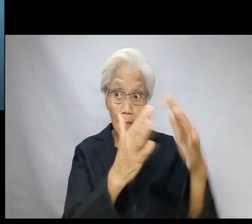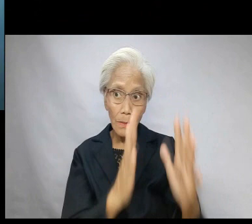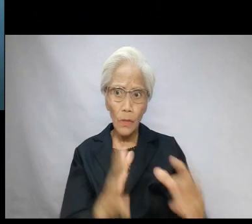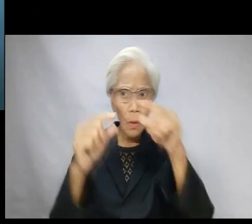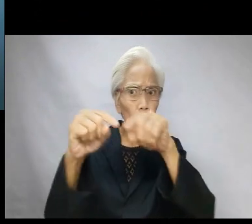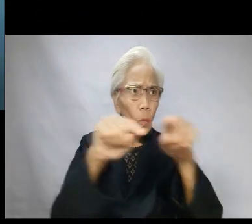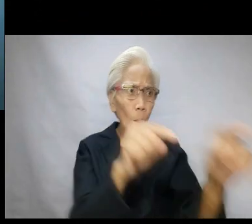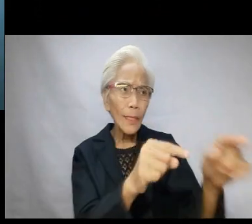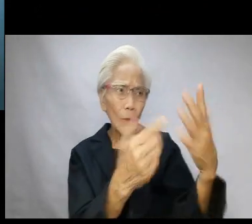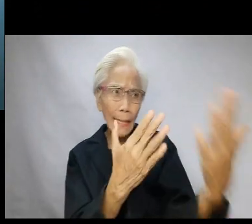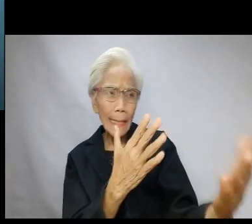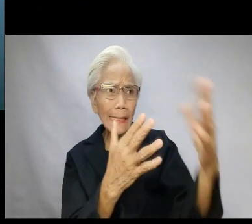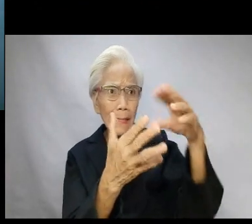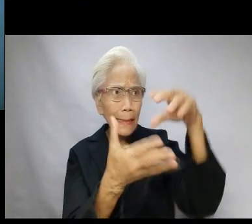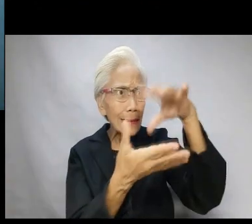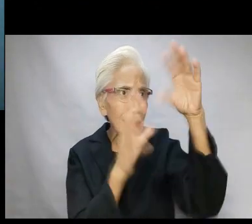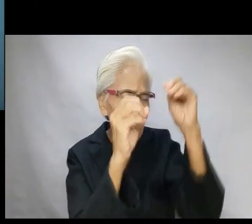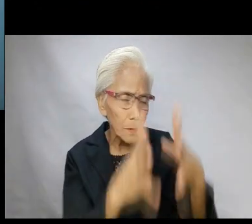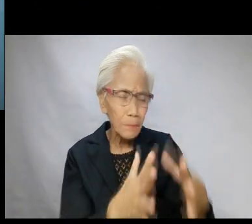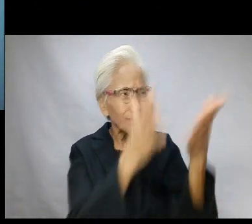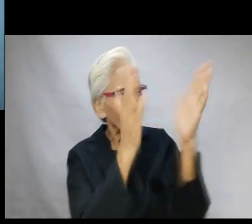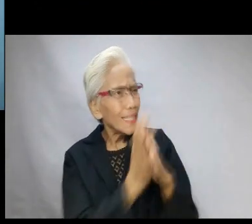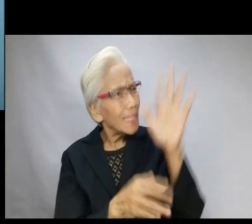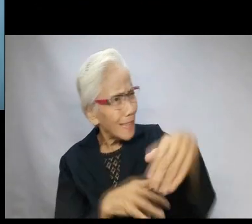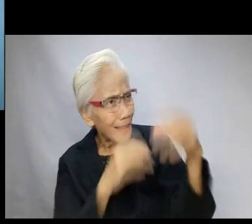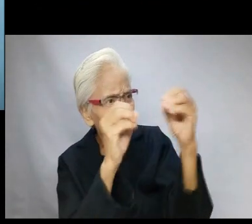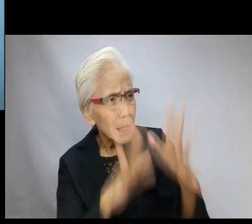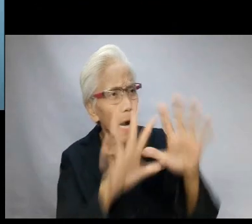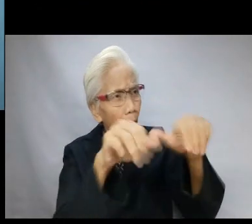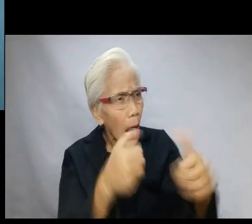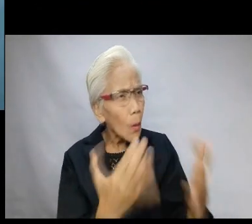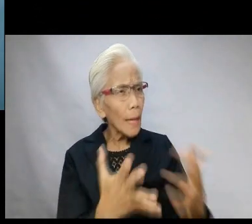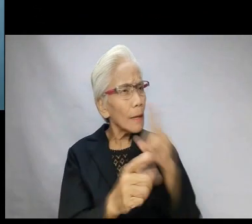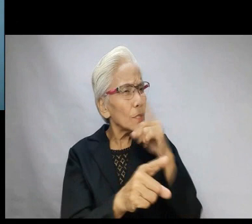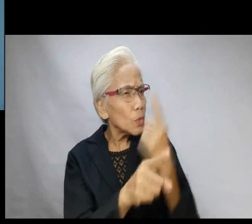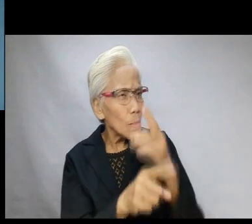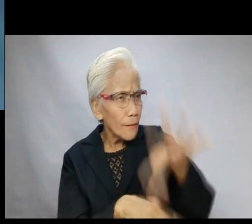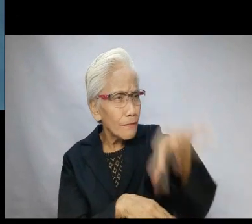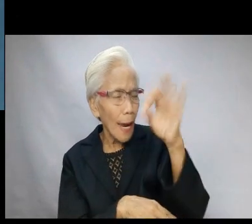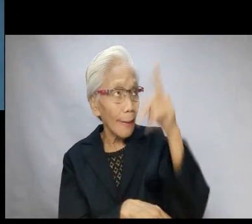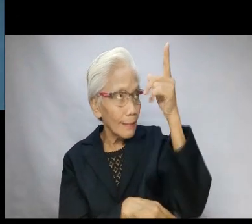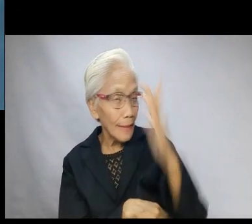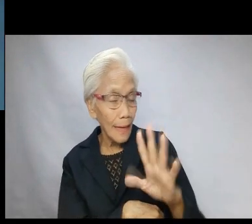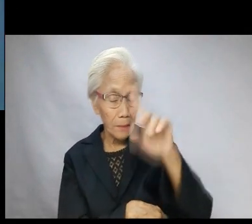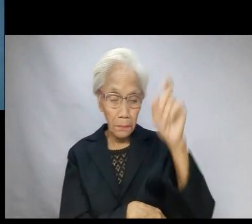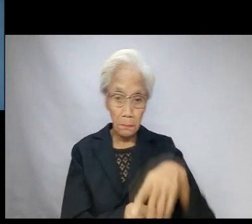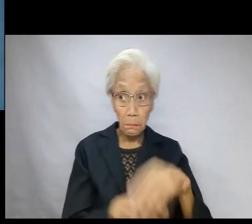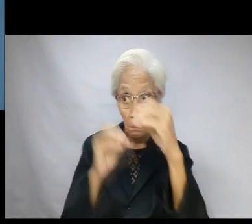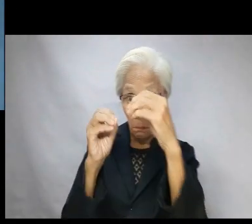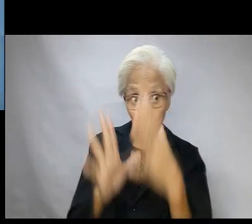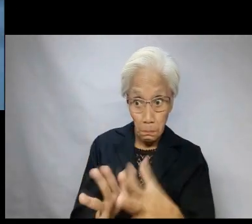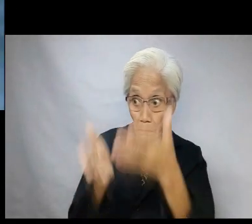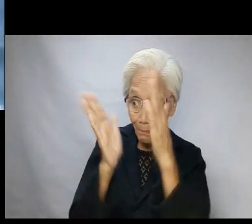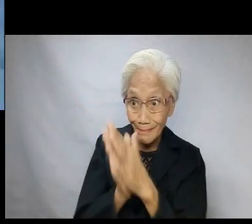The story is told of a young student who went to his spiritual teacher and asked the question, "Master, how can I